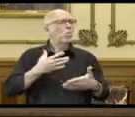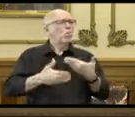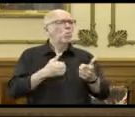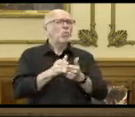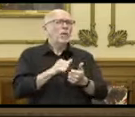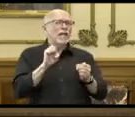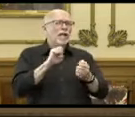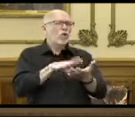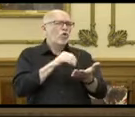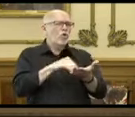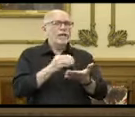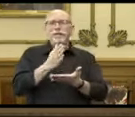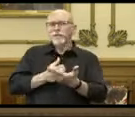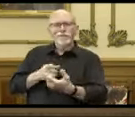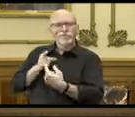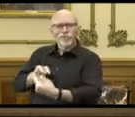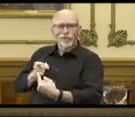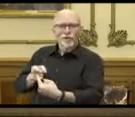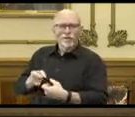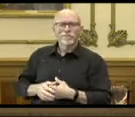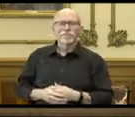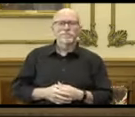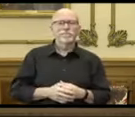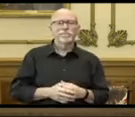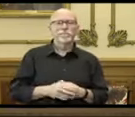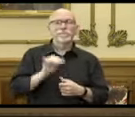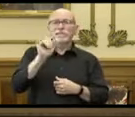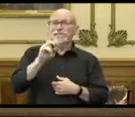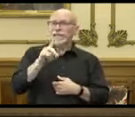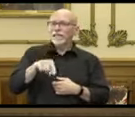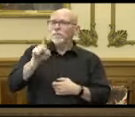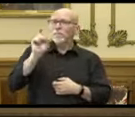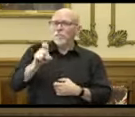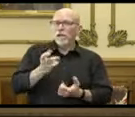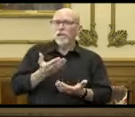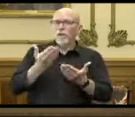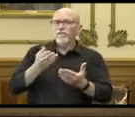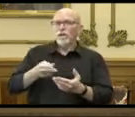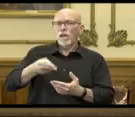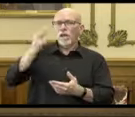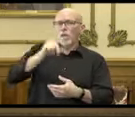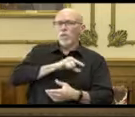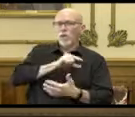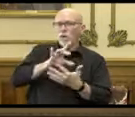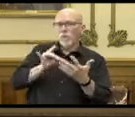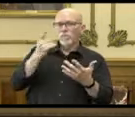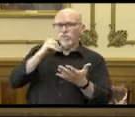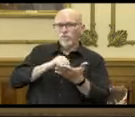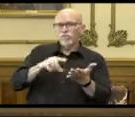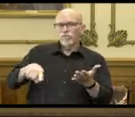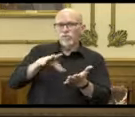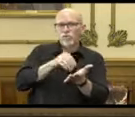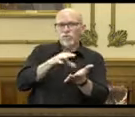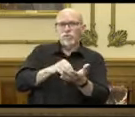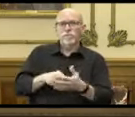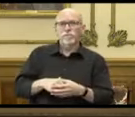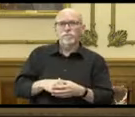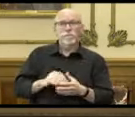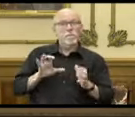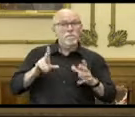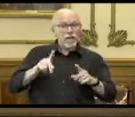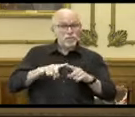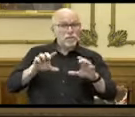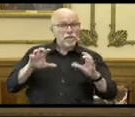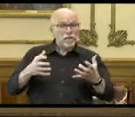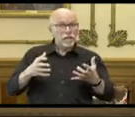instruction, others are struggling. Indiana must offer high-quality options for students to learn. The idea of returning to the classroom